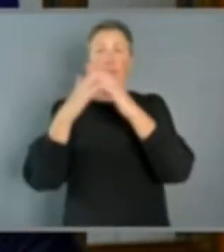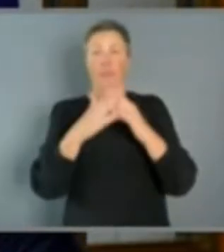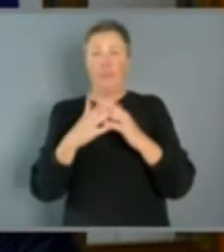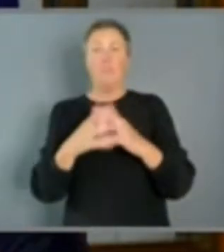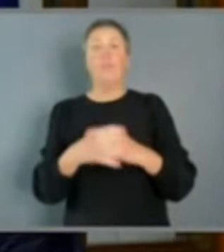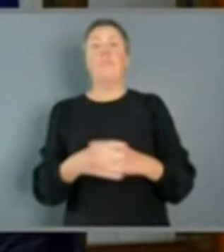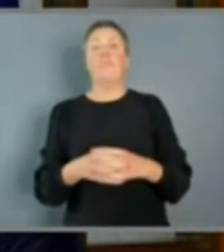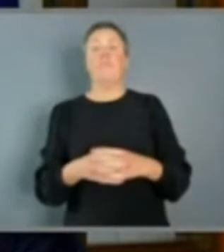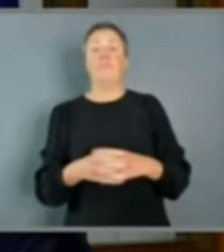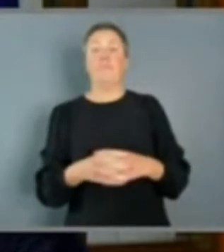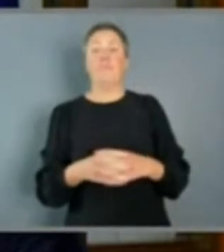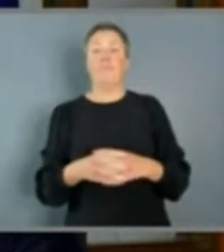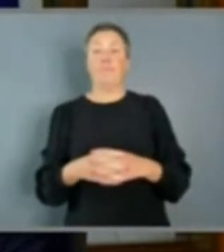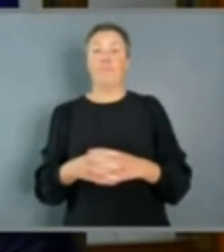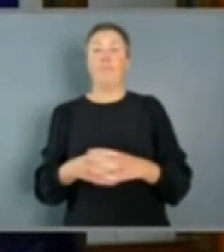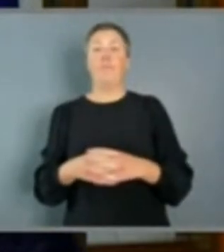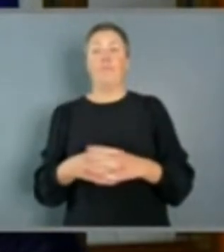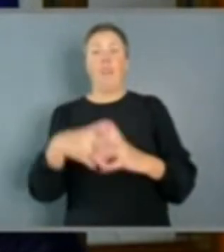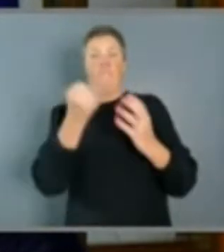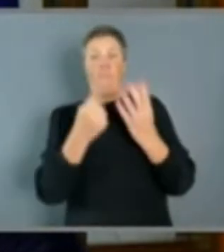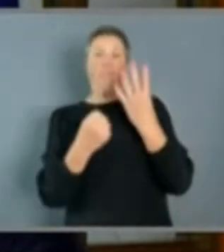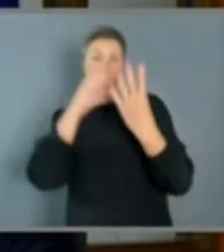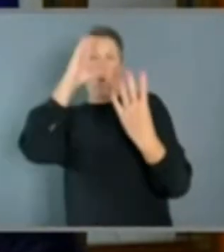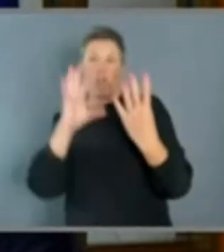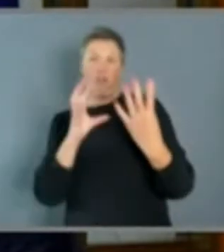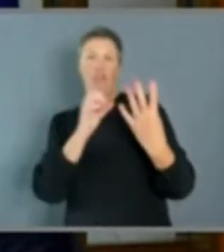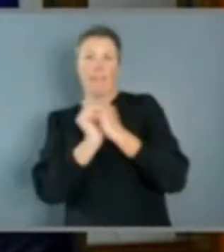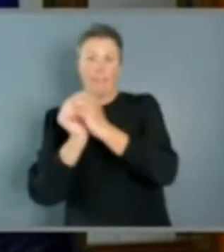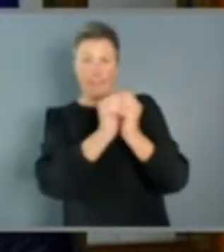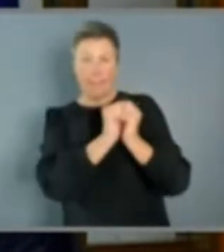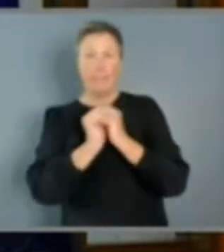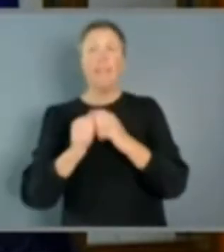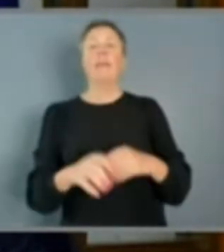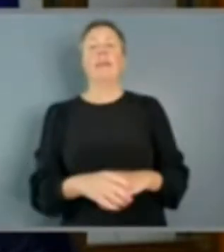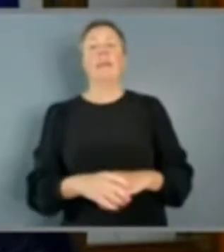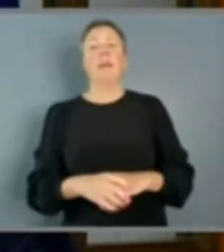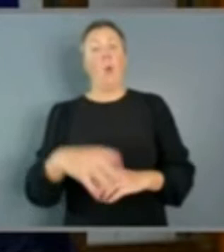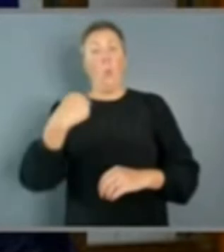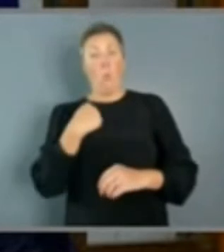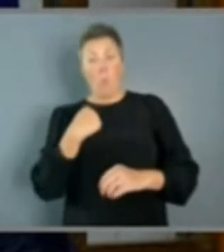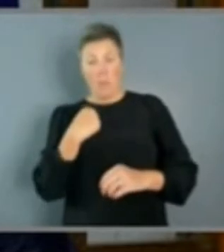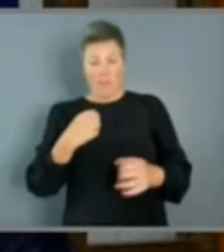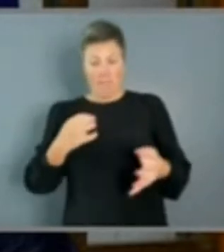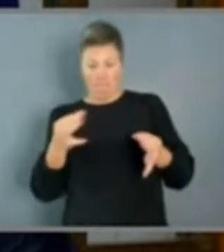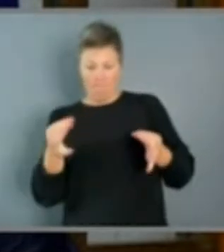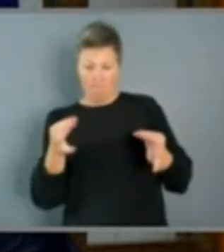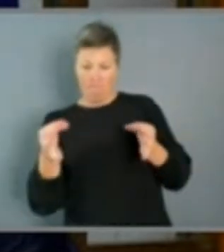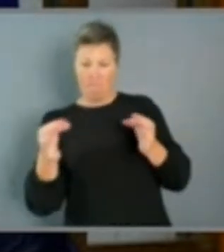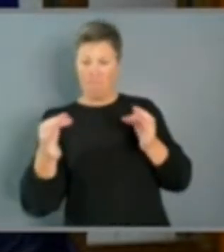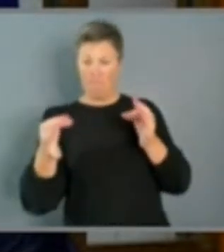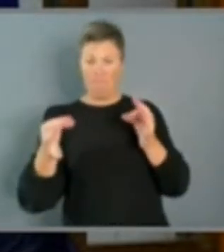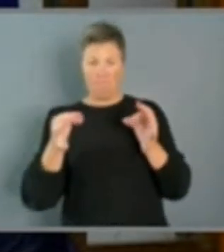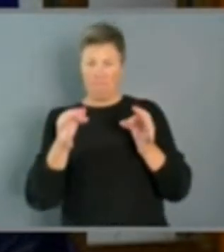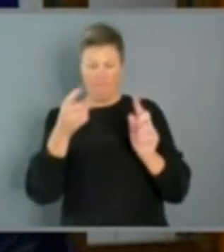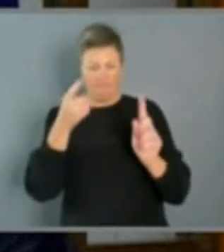Quad Leaders meeting, our four democracies have set out a very ambitious but very practical and positive agenda on COVID-19 vaccines. That